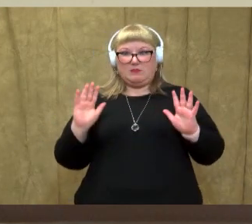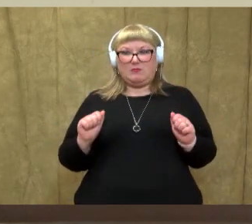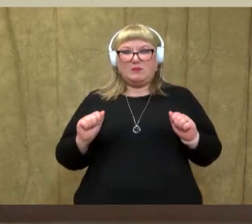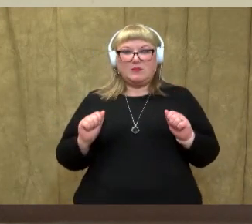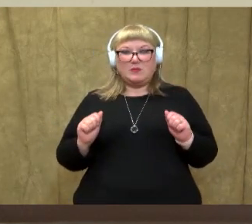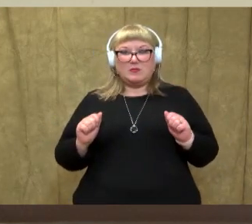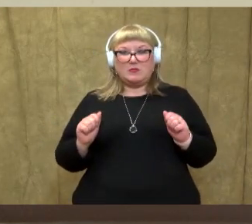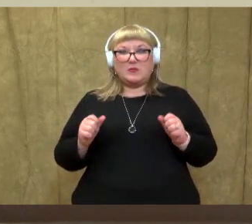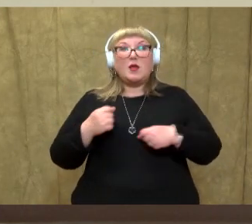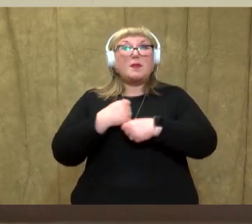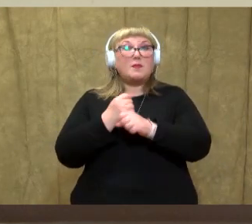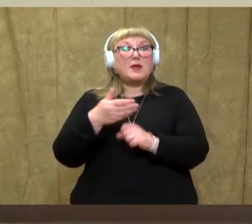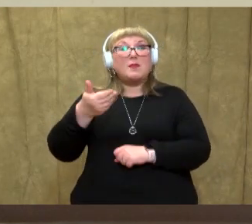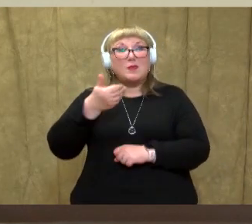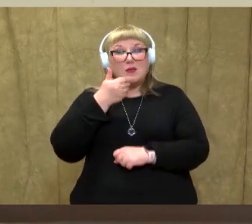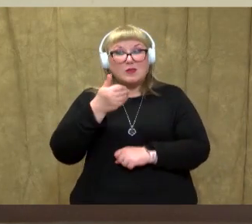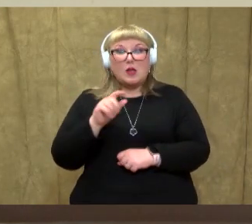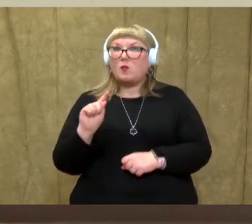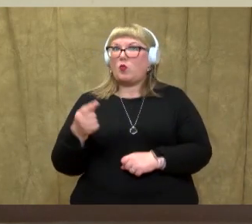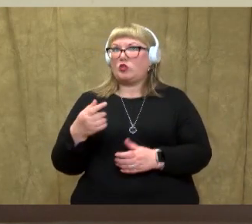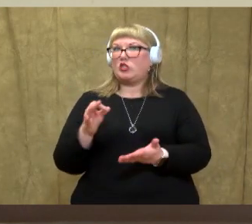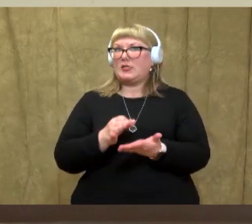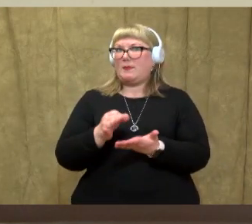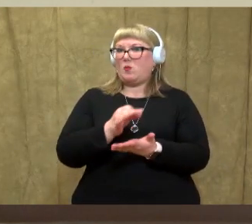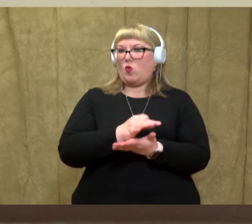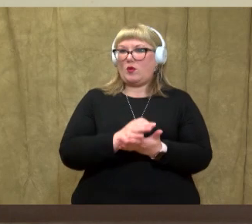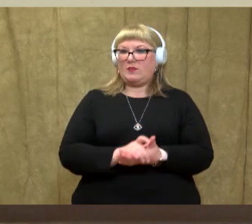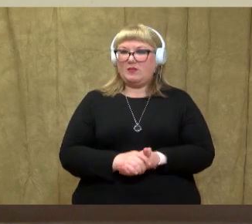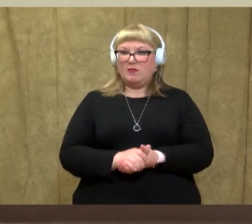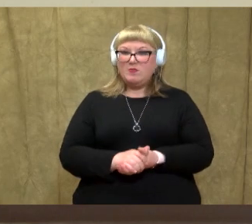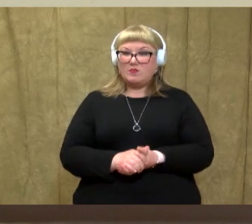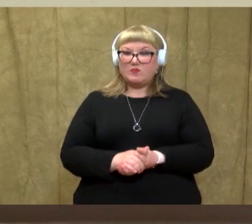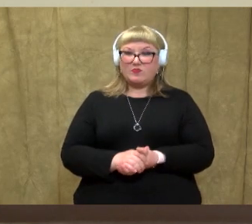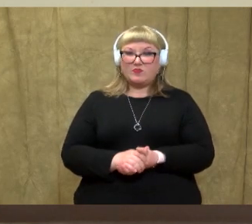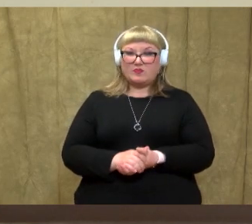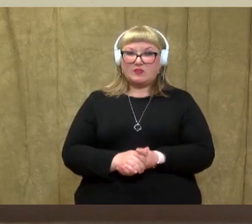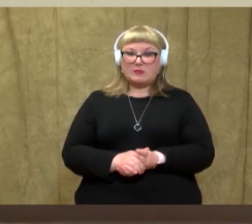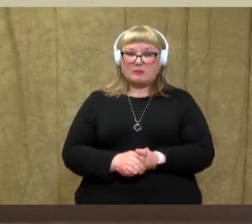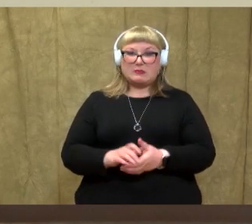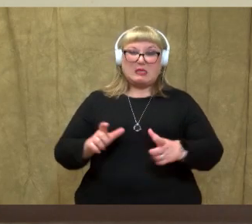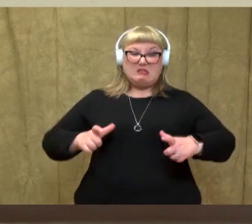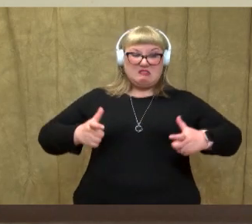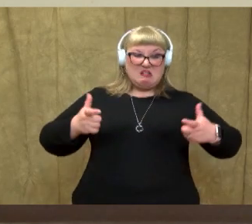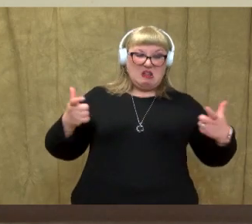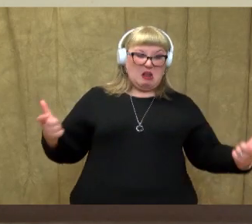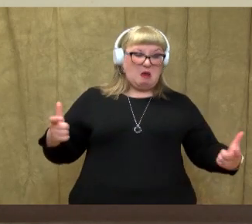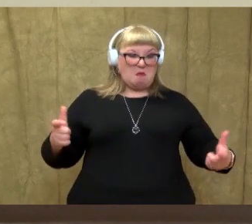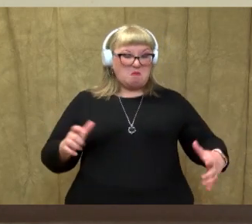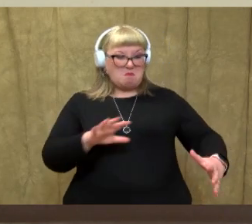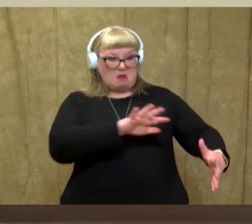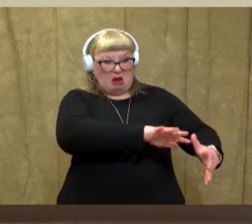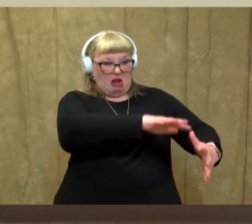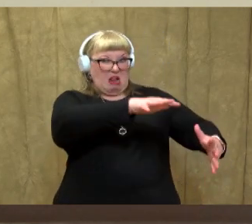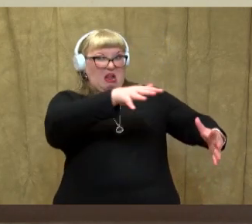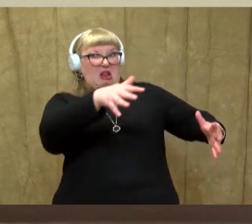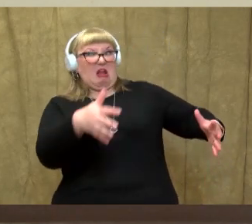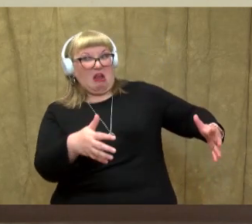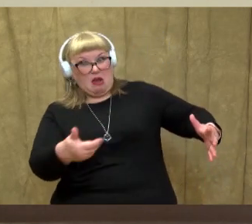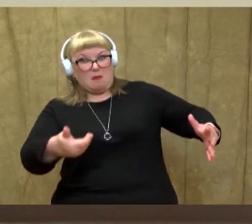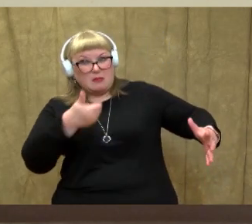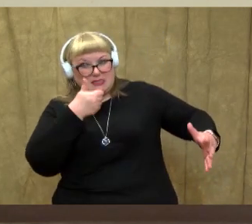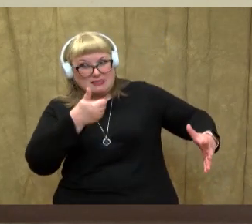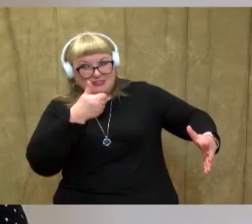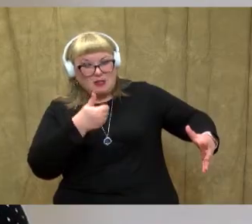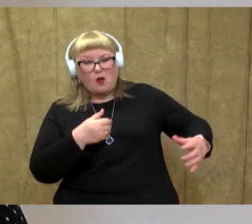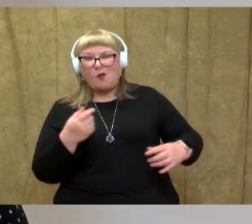making a pizza with just pepperonis. We have our big supreme pizza right here, but let's make one